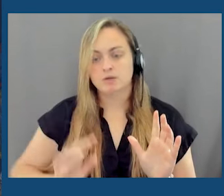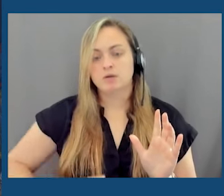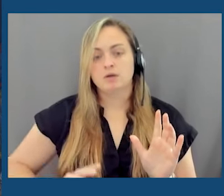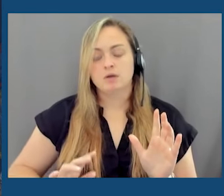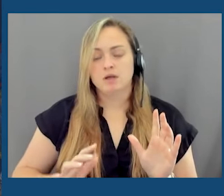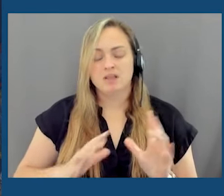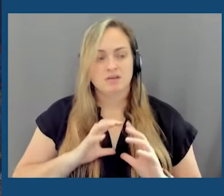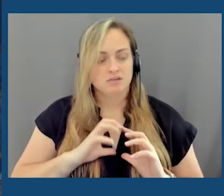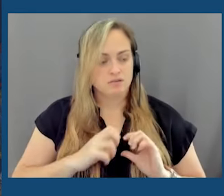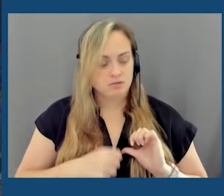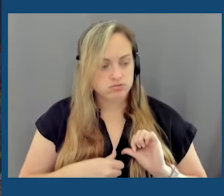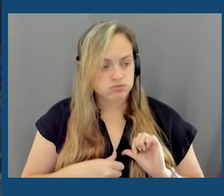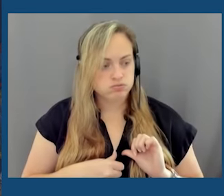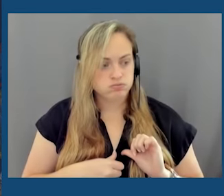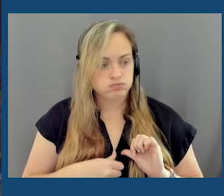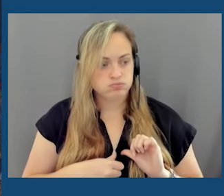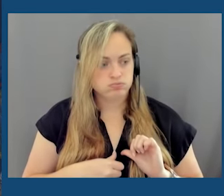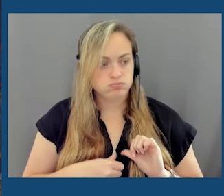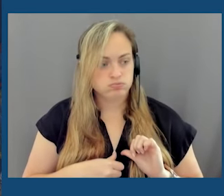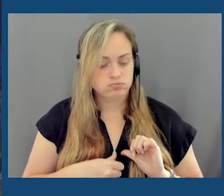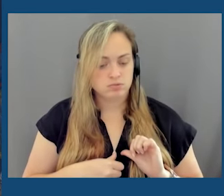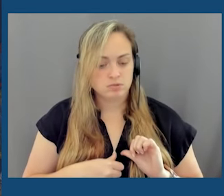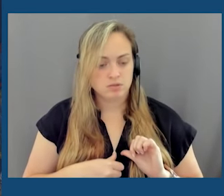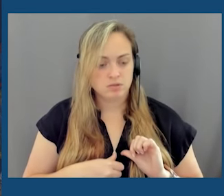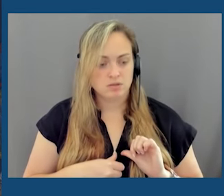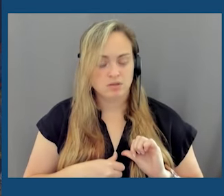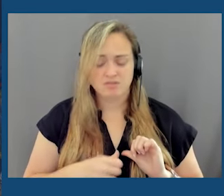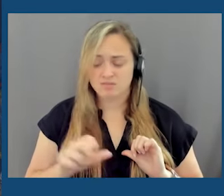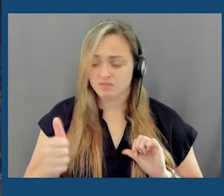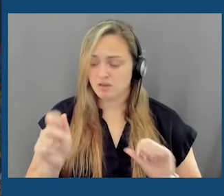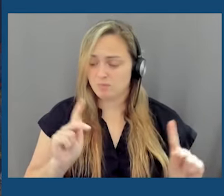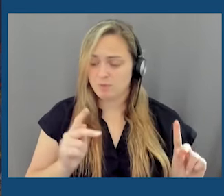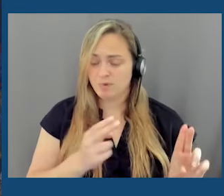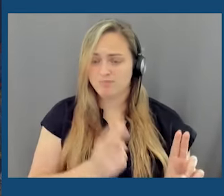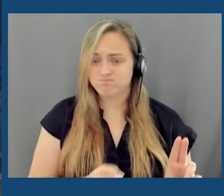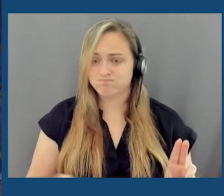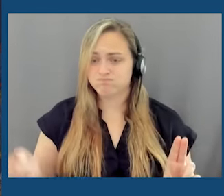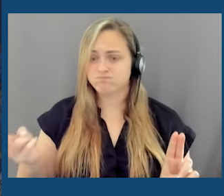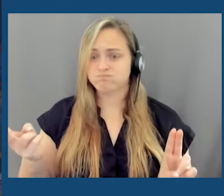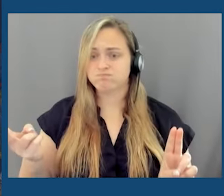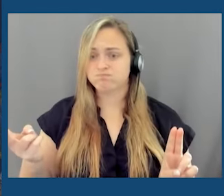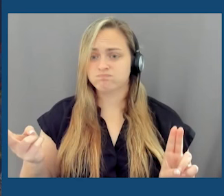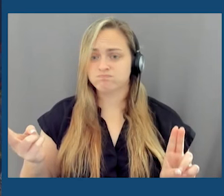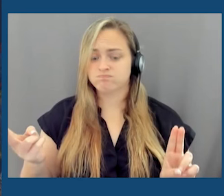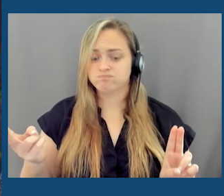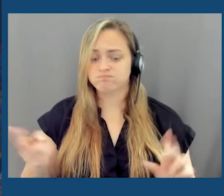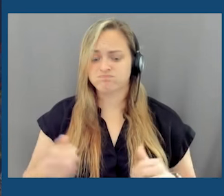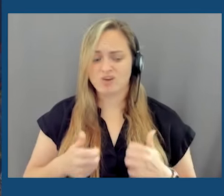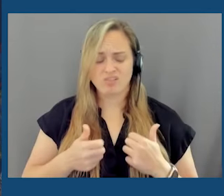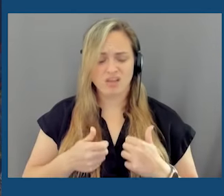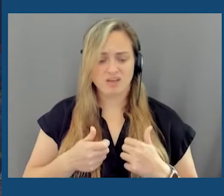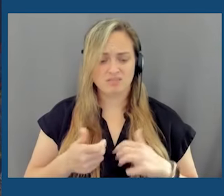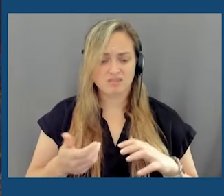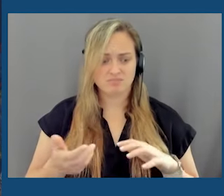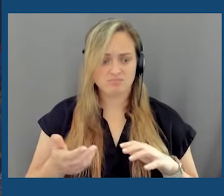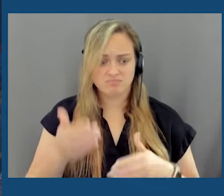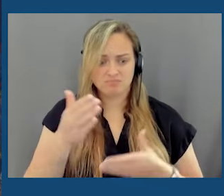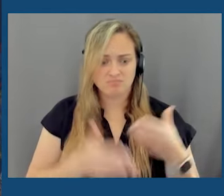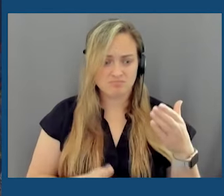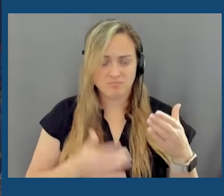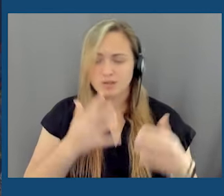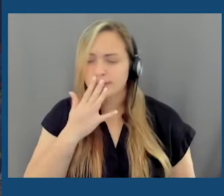heartbreak of burying 10 people whose lives were stolen simply because of the color of their